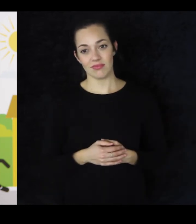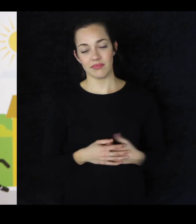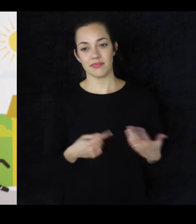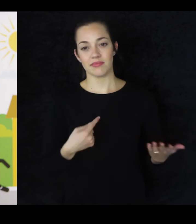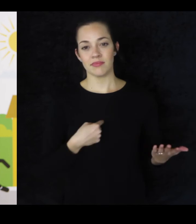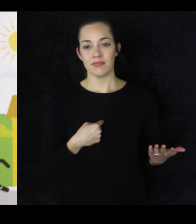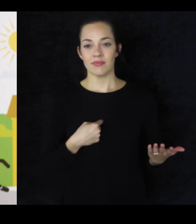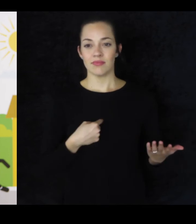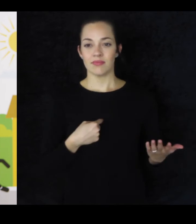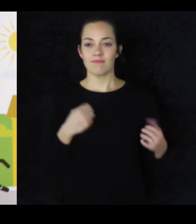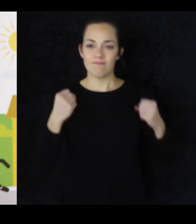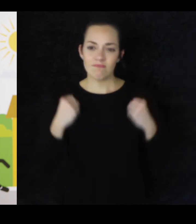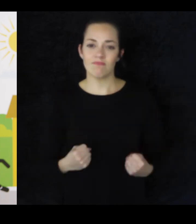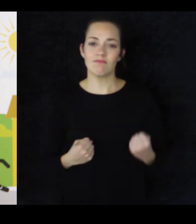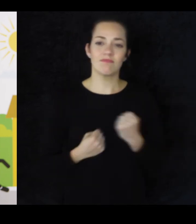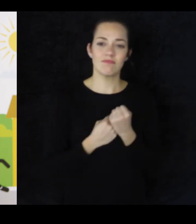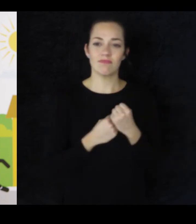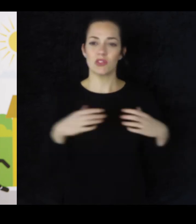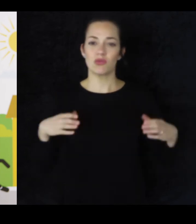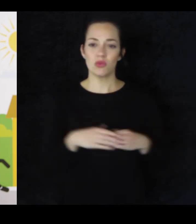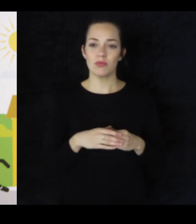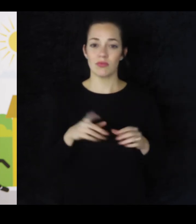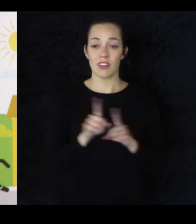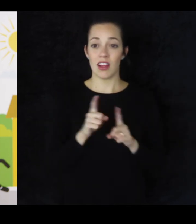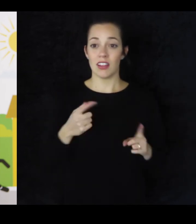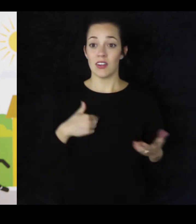I don't have as big a support network as I would like.